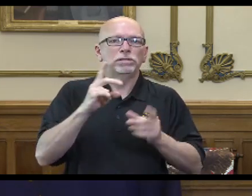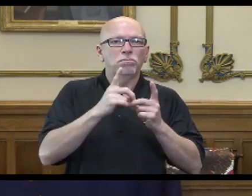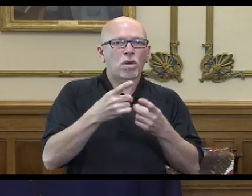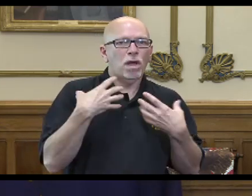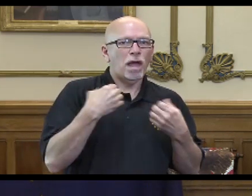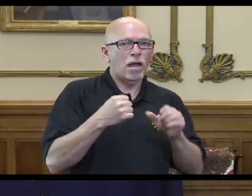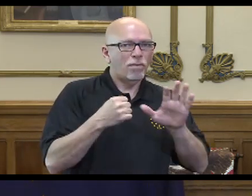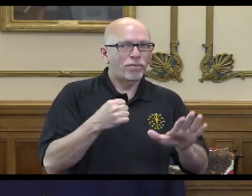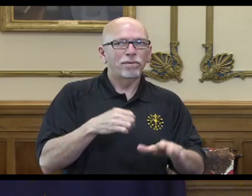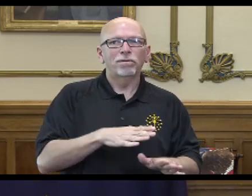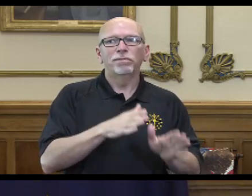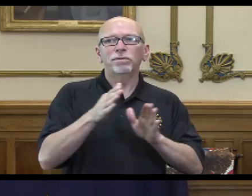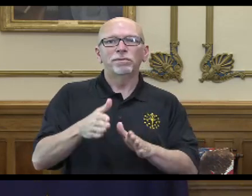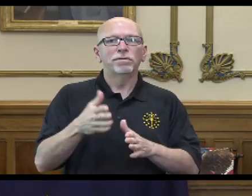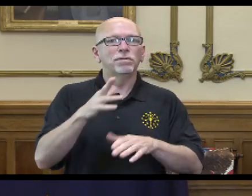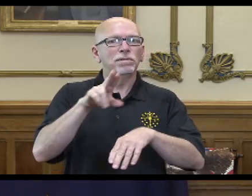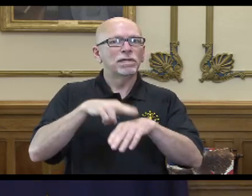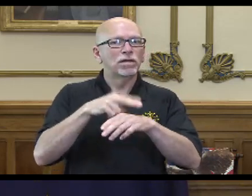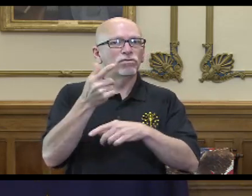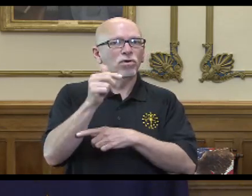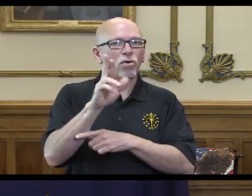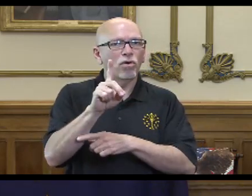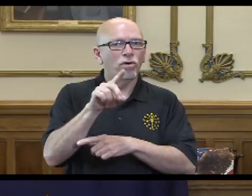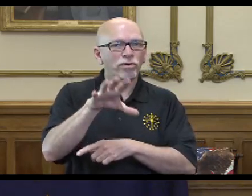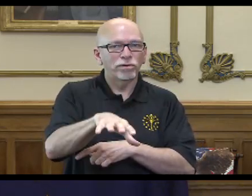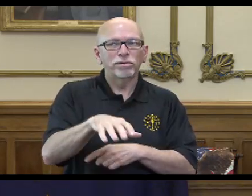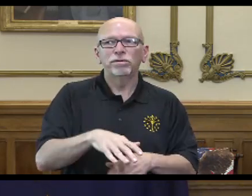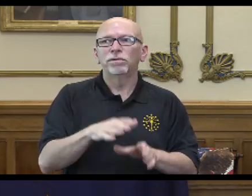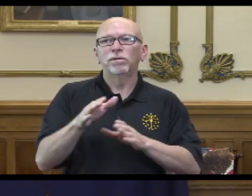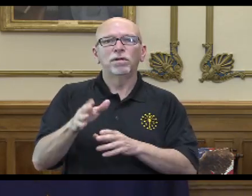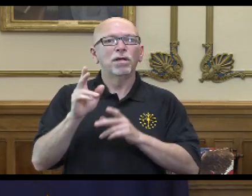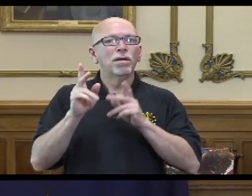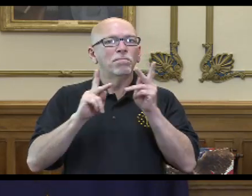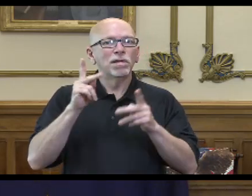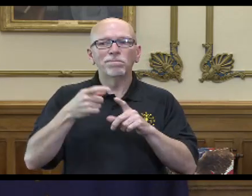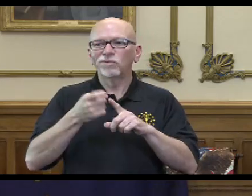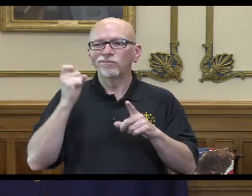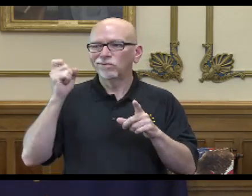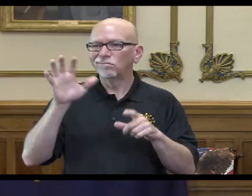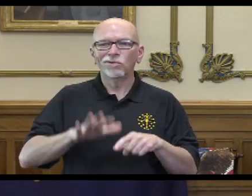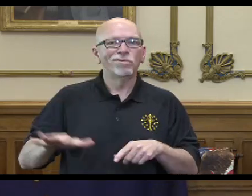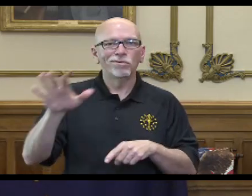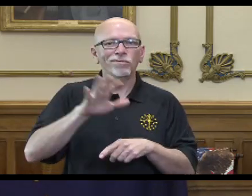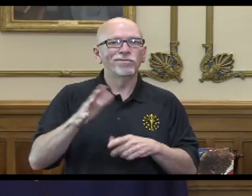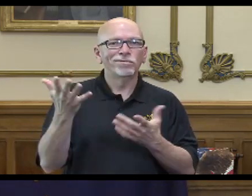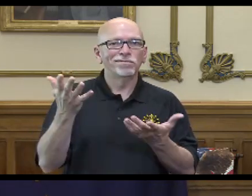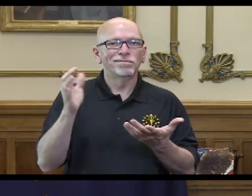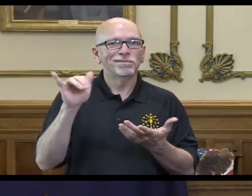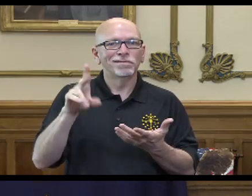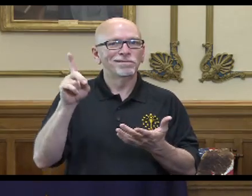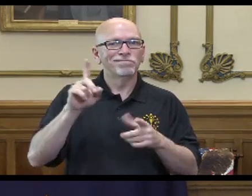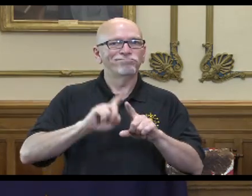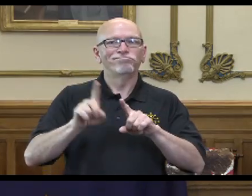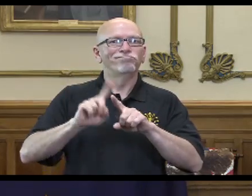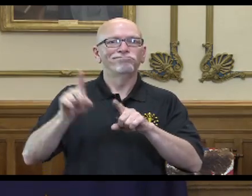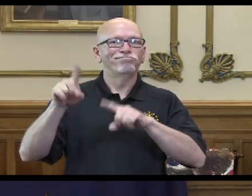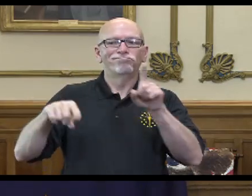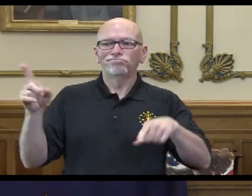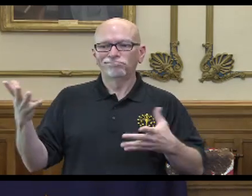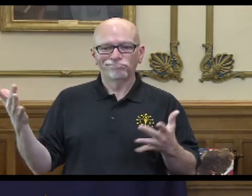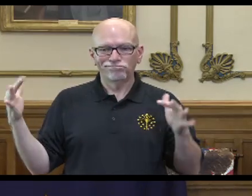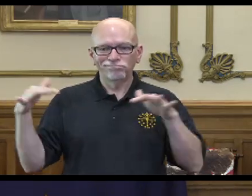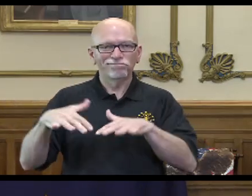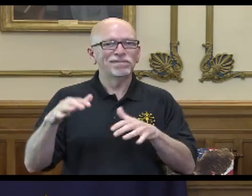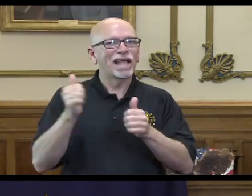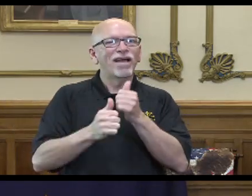to see the National Guard, to see Hoosiers from all over, all pitching in and doing